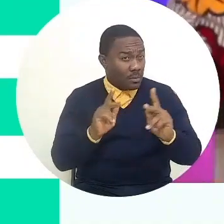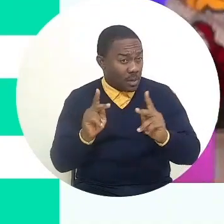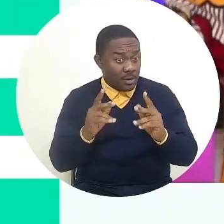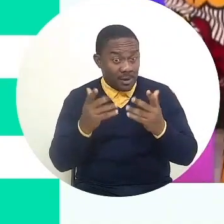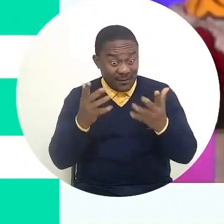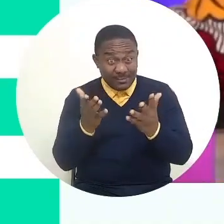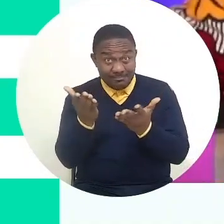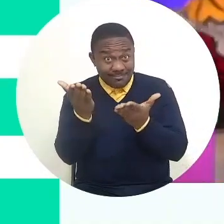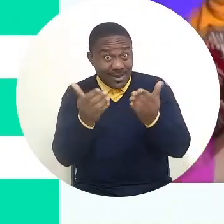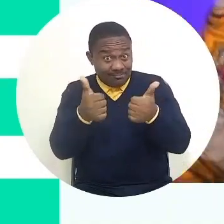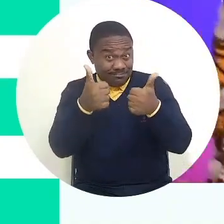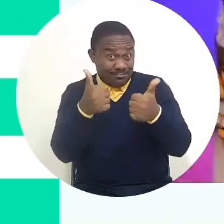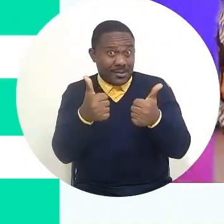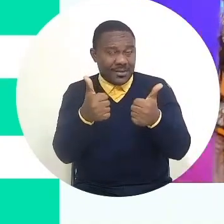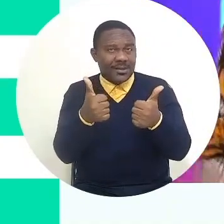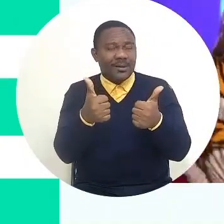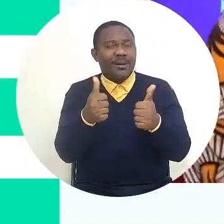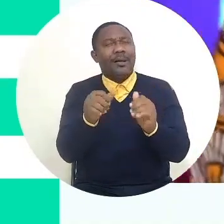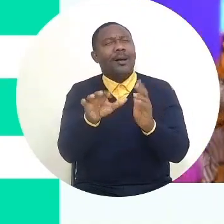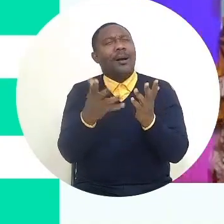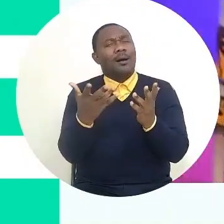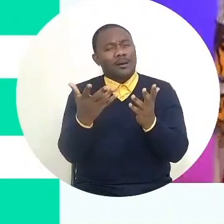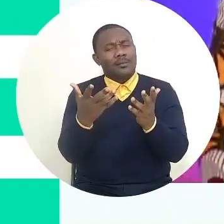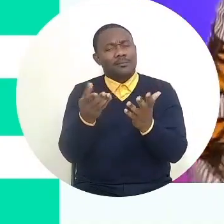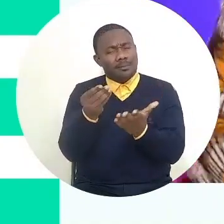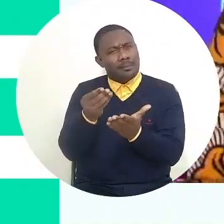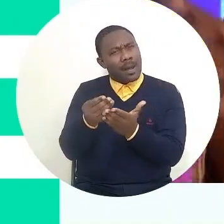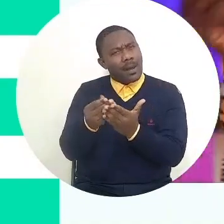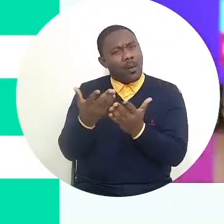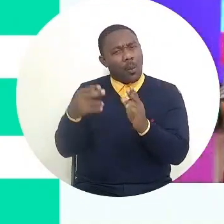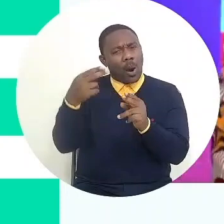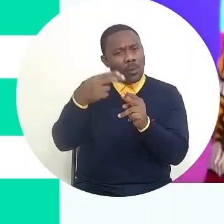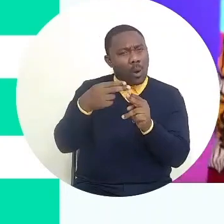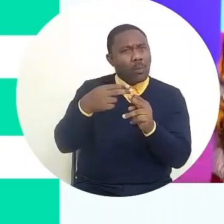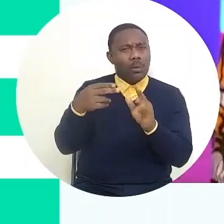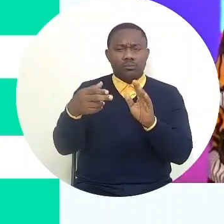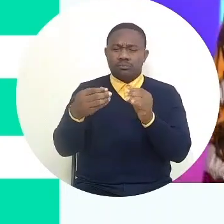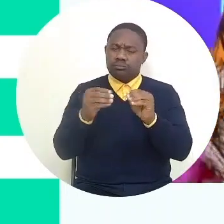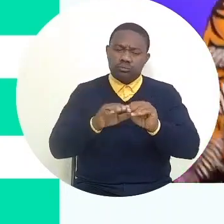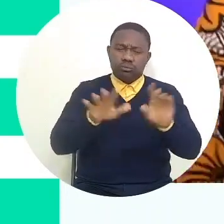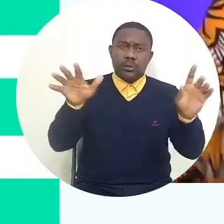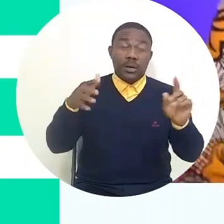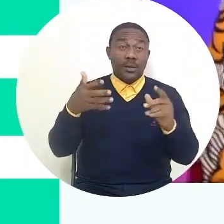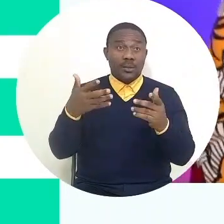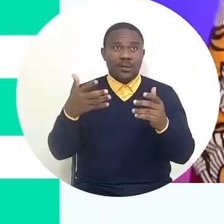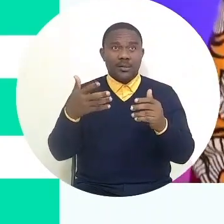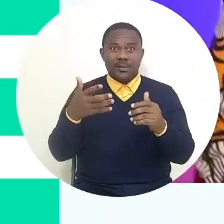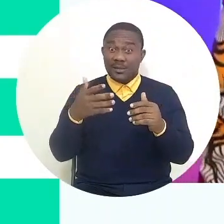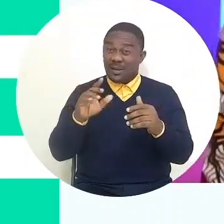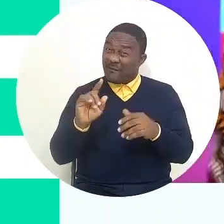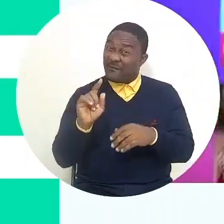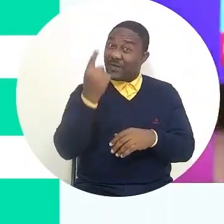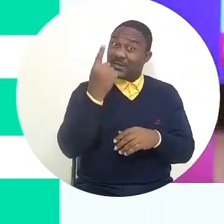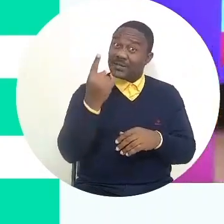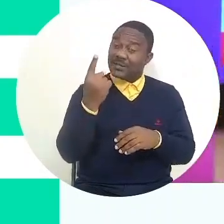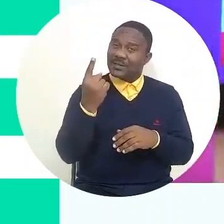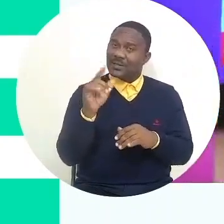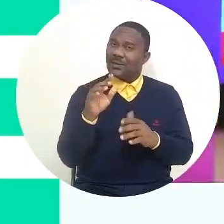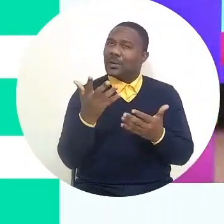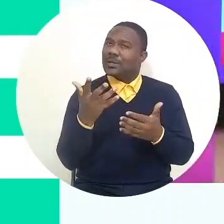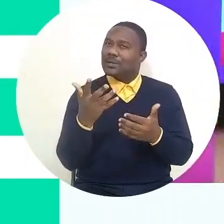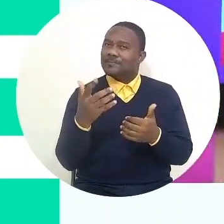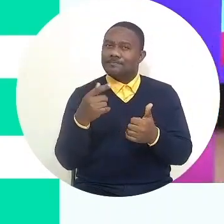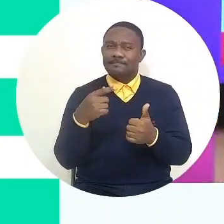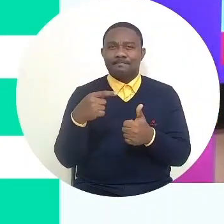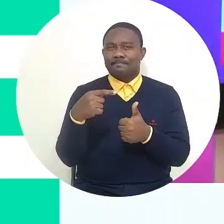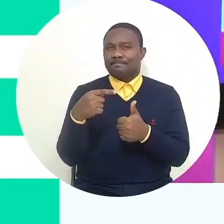if you serve well, you're going to earn a good name, a good reputation, good money, and all that. So the first most important factor in building your brand